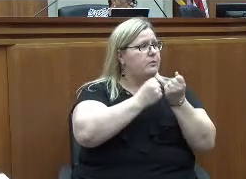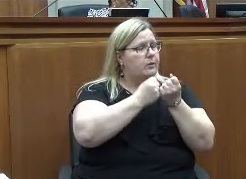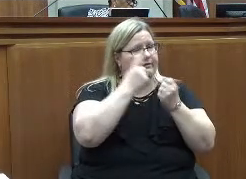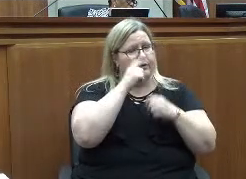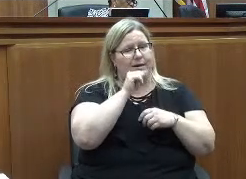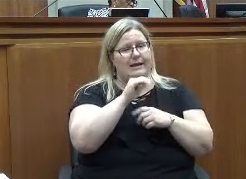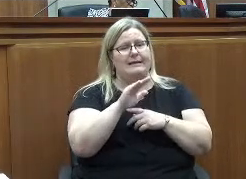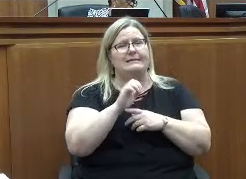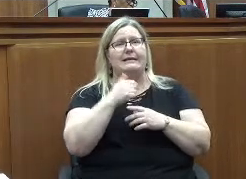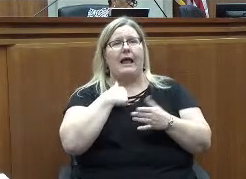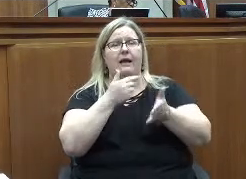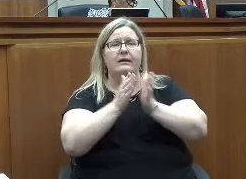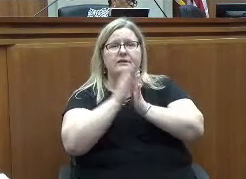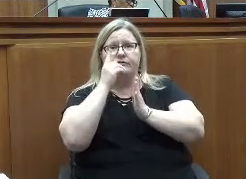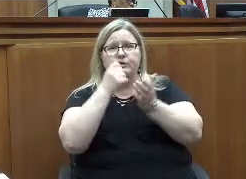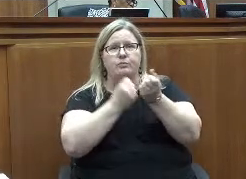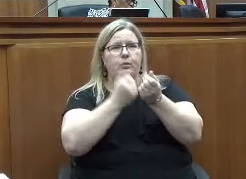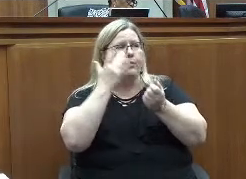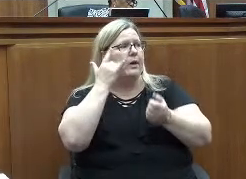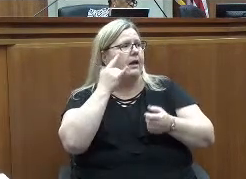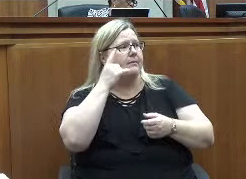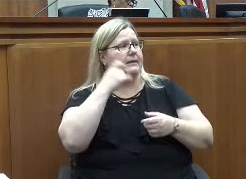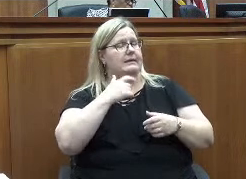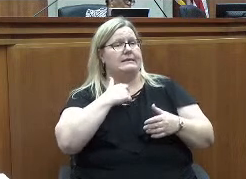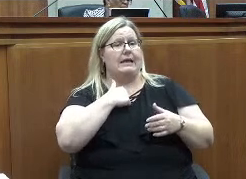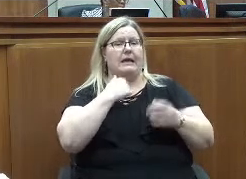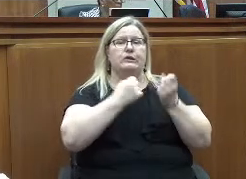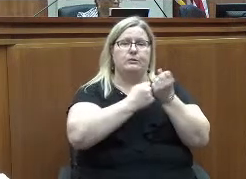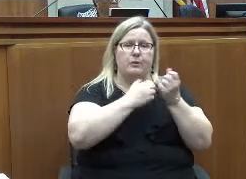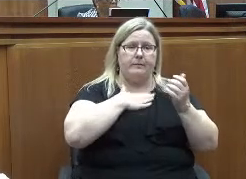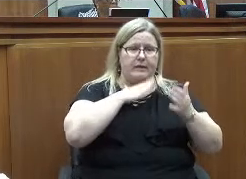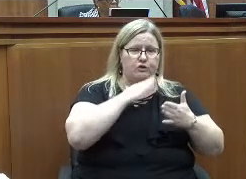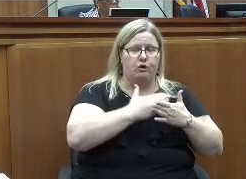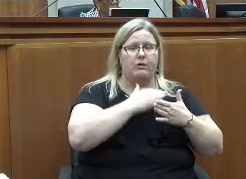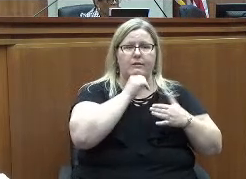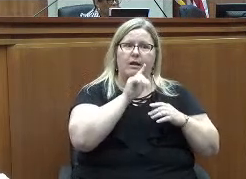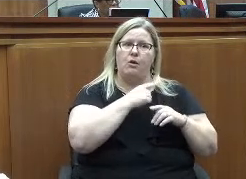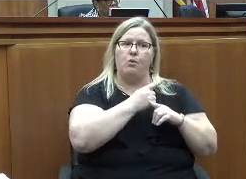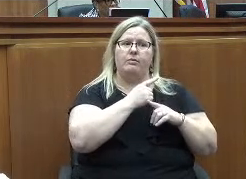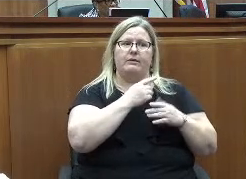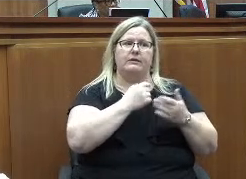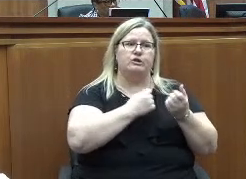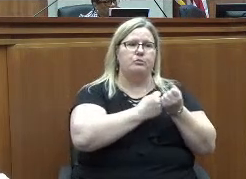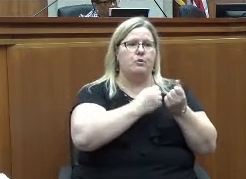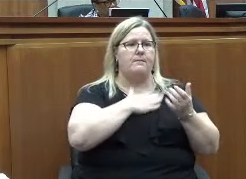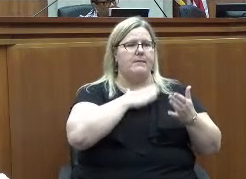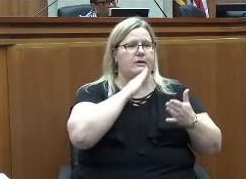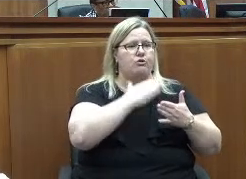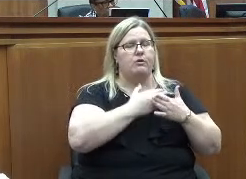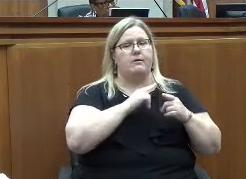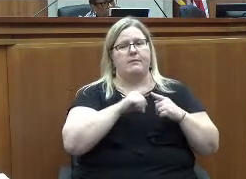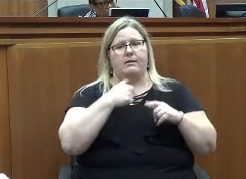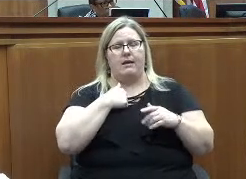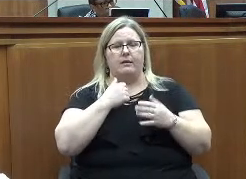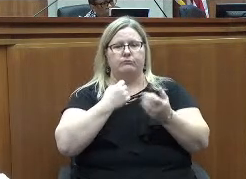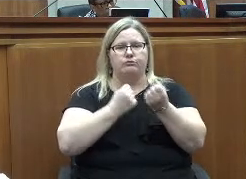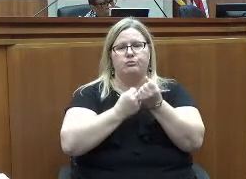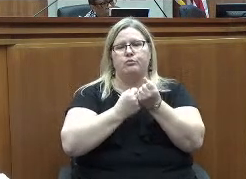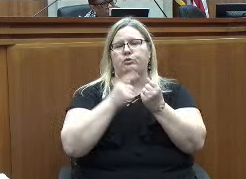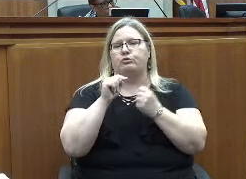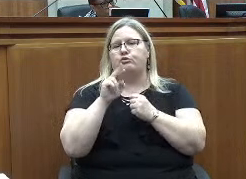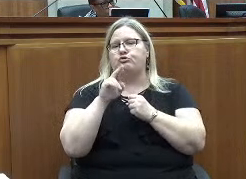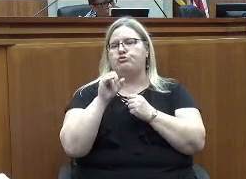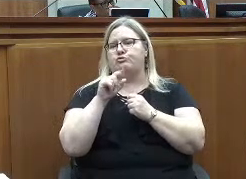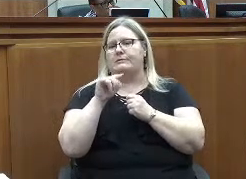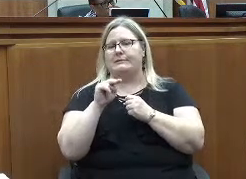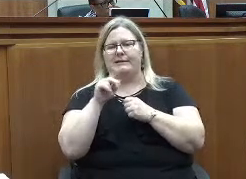I ask for this support because I'm supporting my daughter. Not only am I supporting my daughter, but I'm supporting Tristan. Tristan is